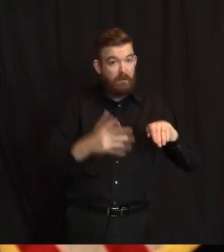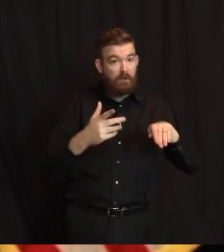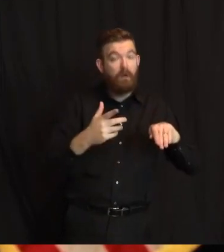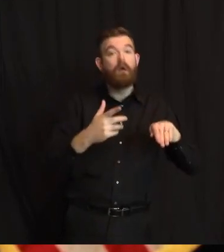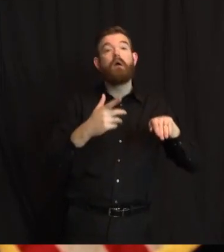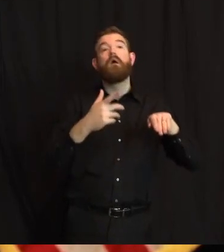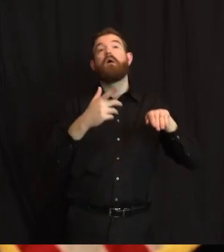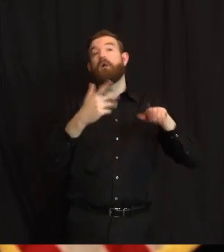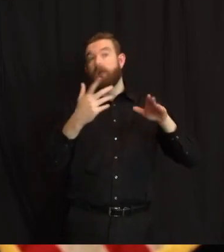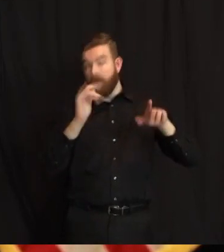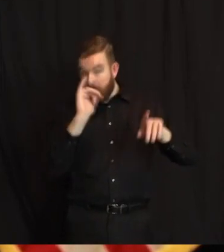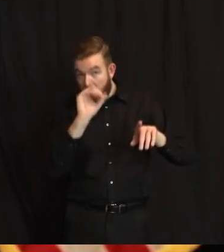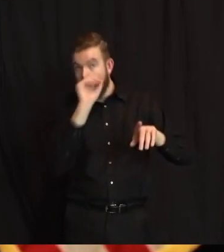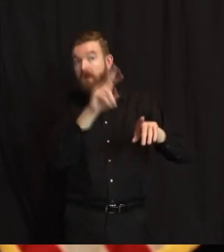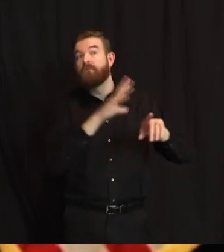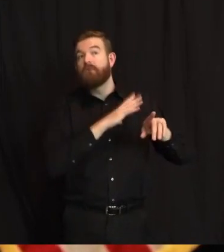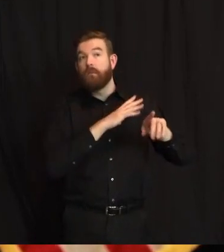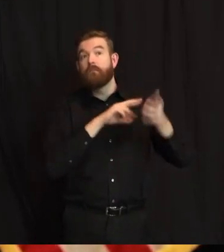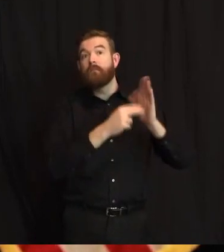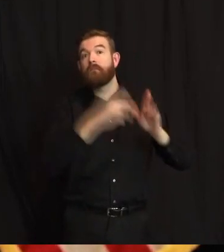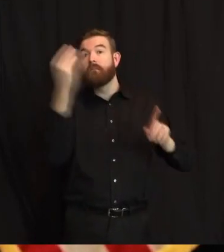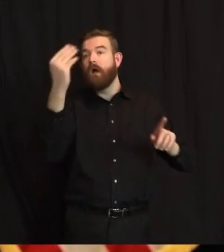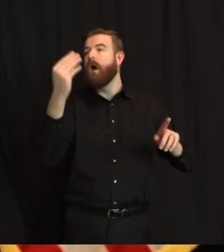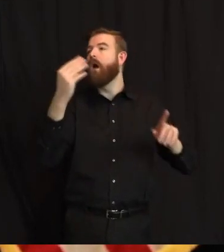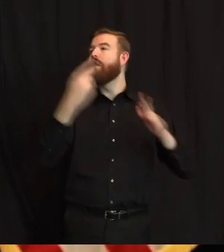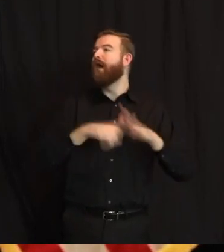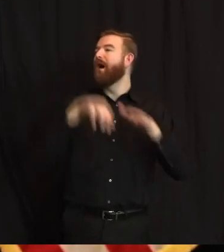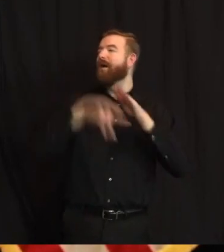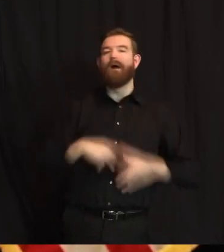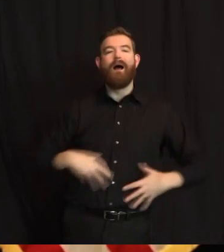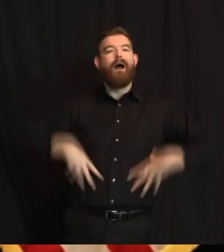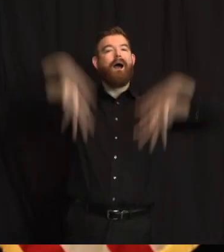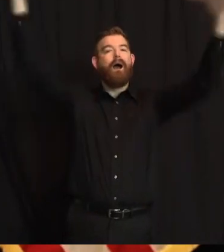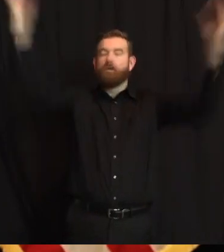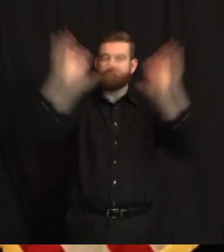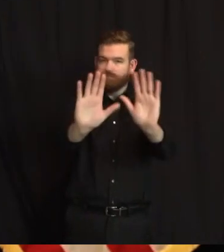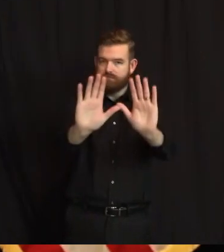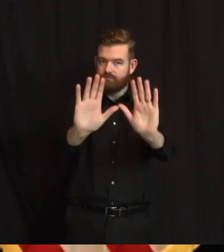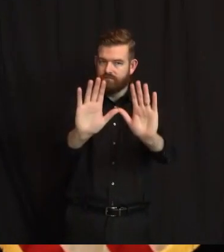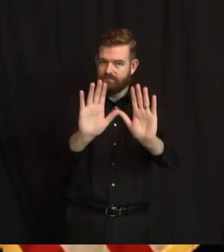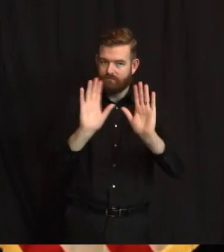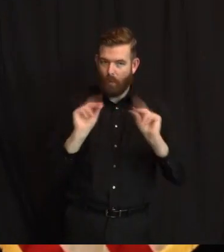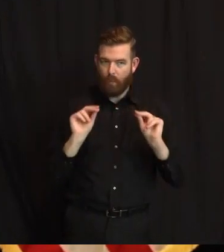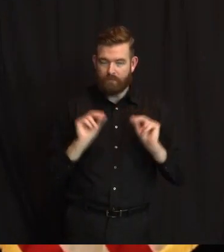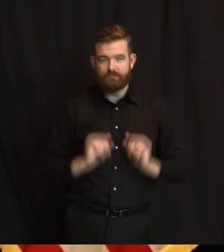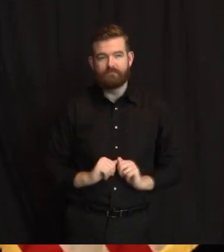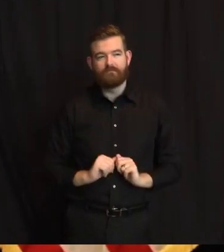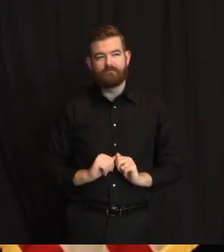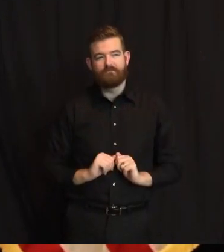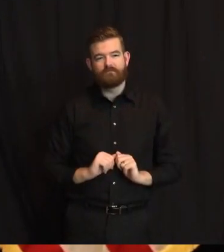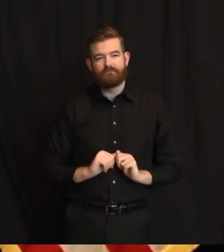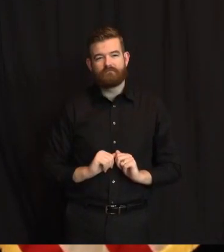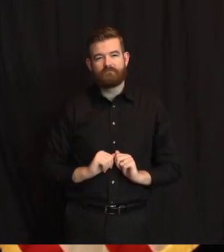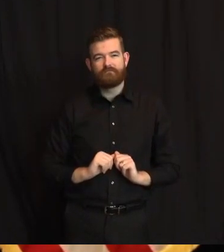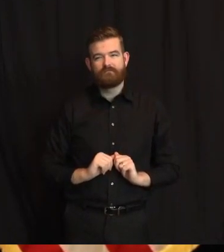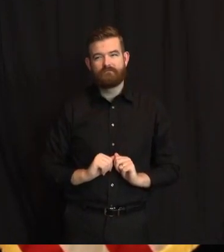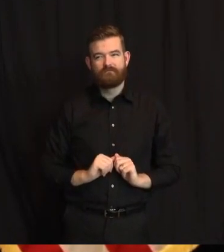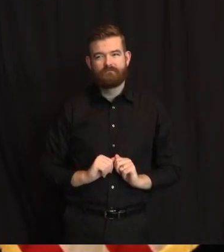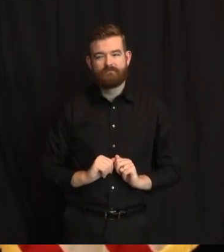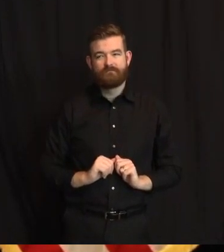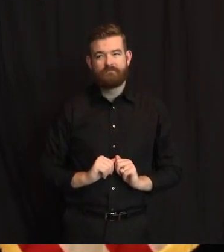Warehouses oversight. I mean, or changing the definition of essential. We put the directive out yesterday or the